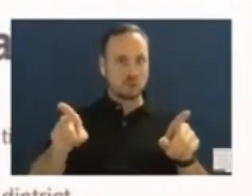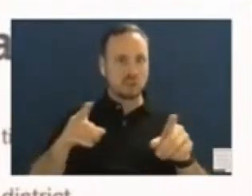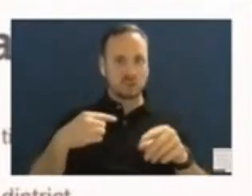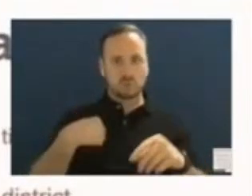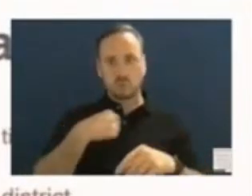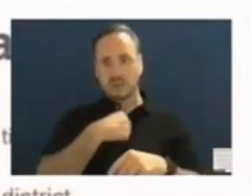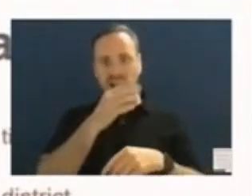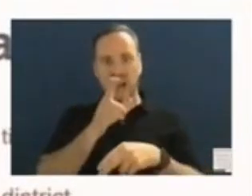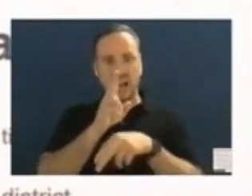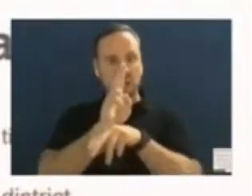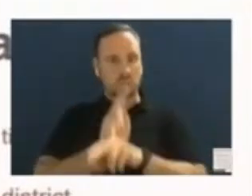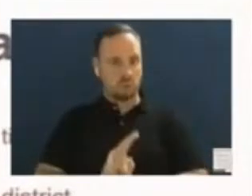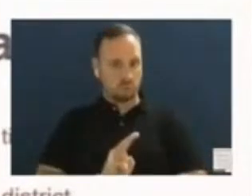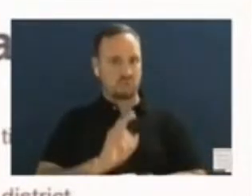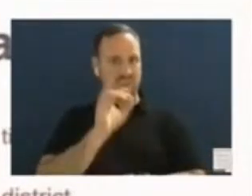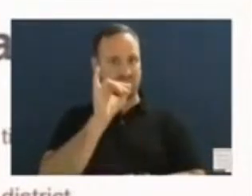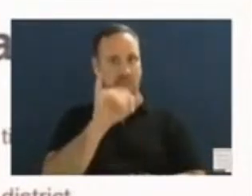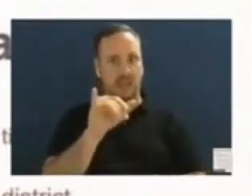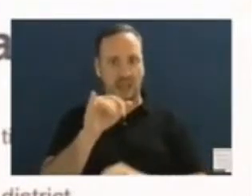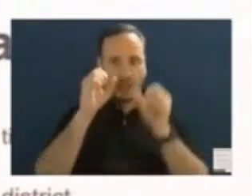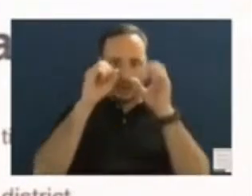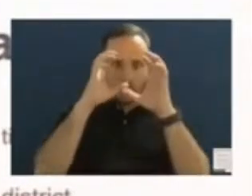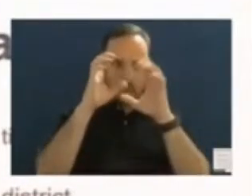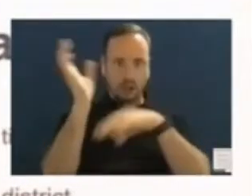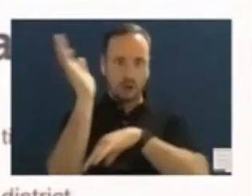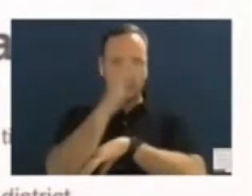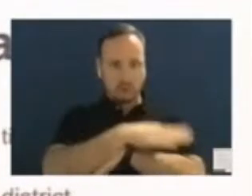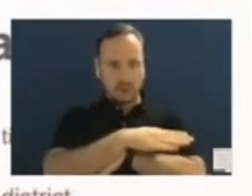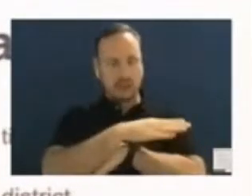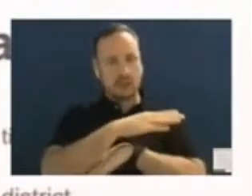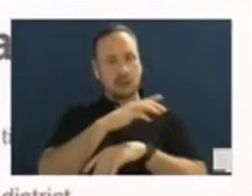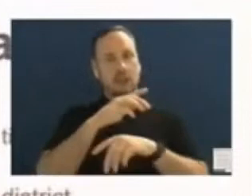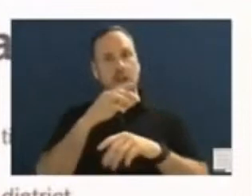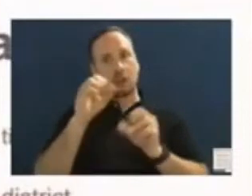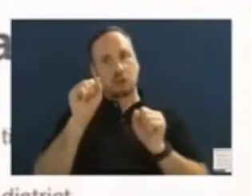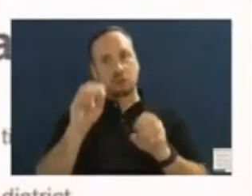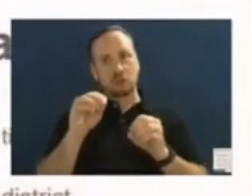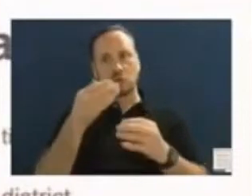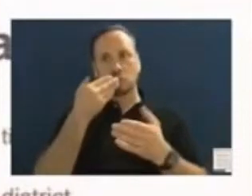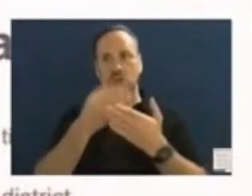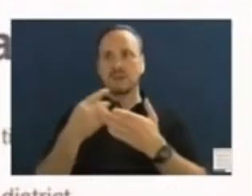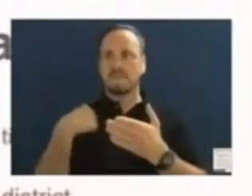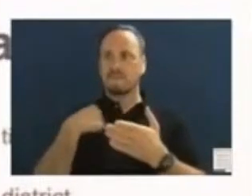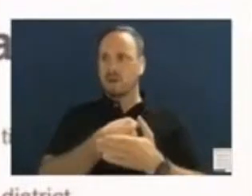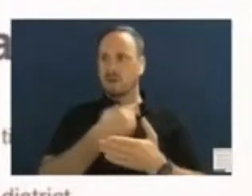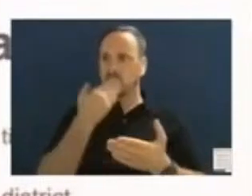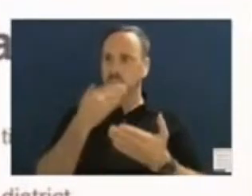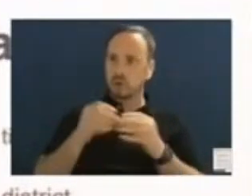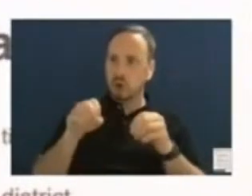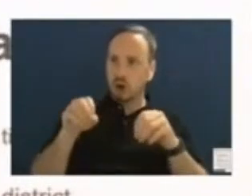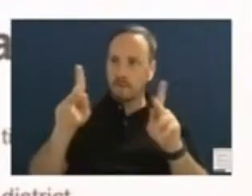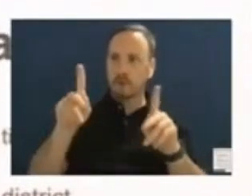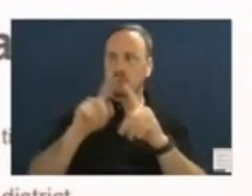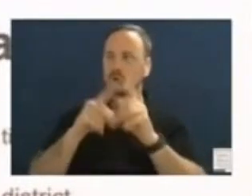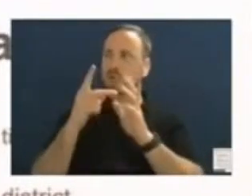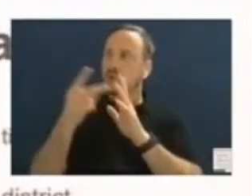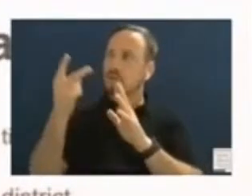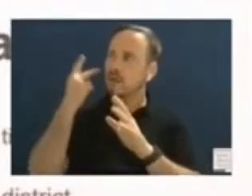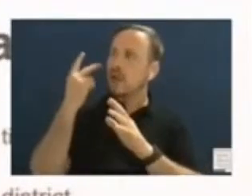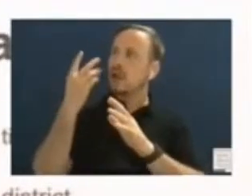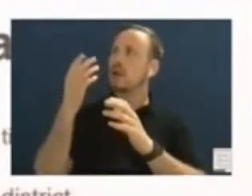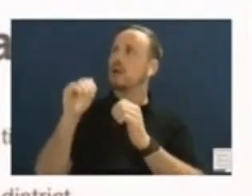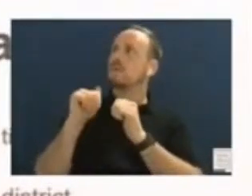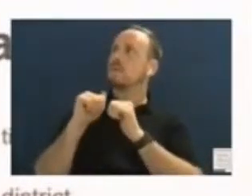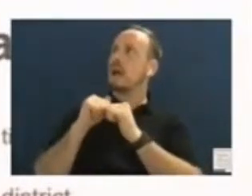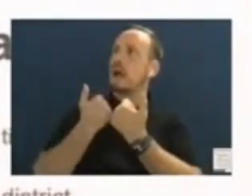is an opportunity to truly reflect on how learning and teaching is showing up in our families' homes, to recognize what